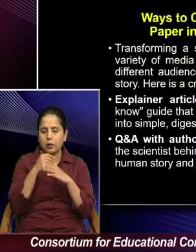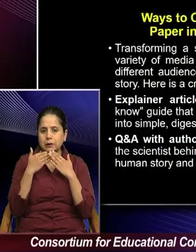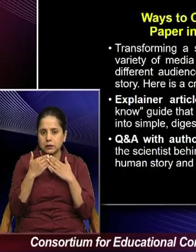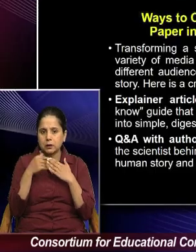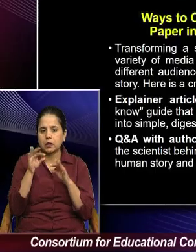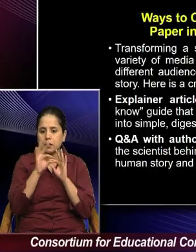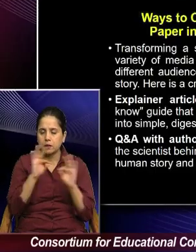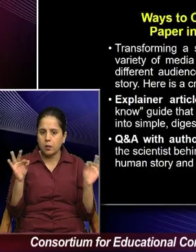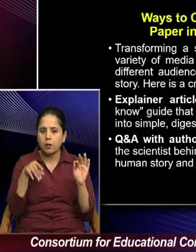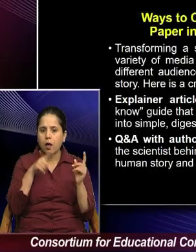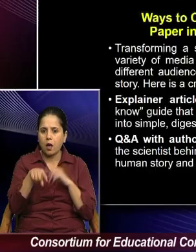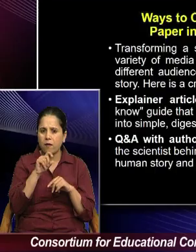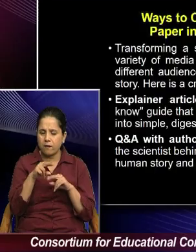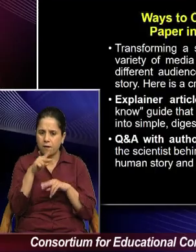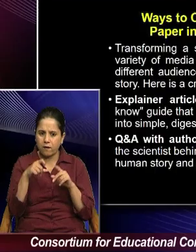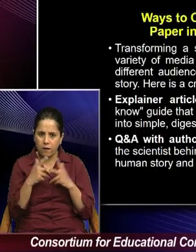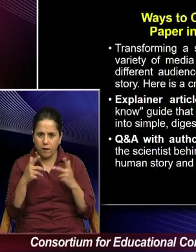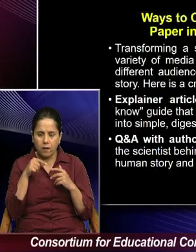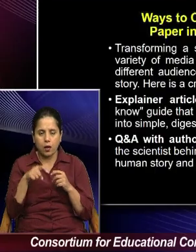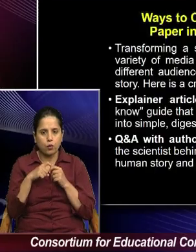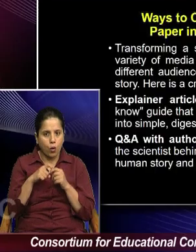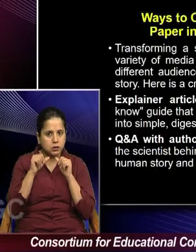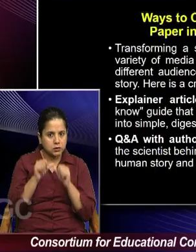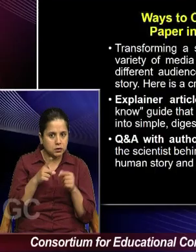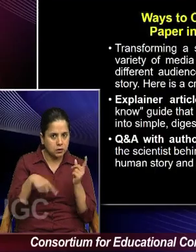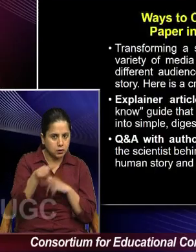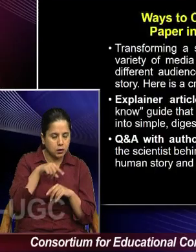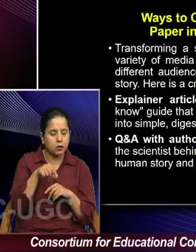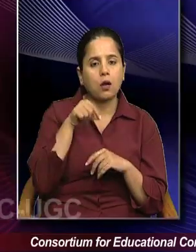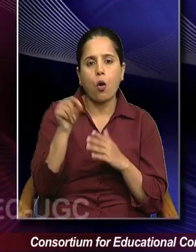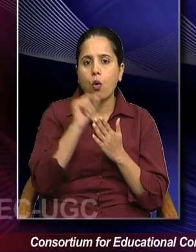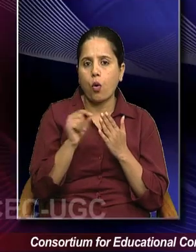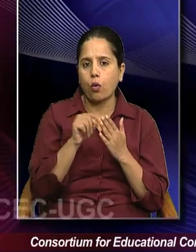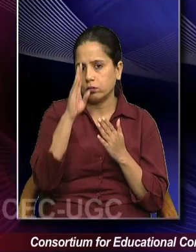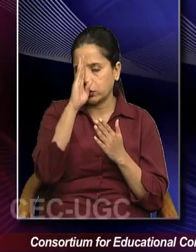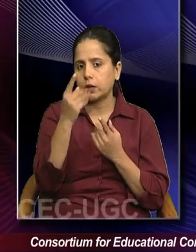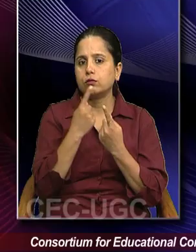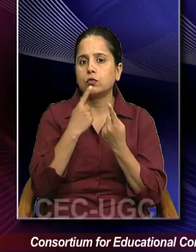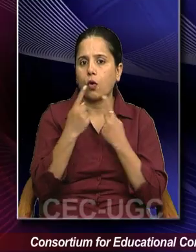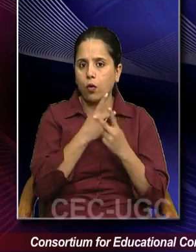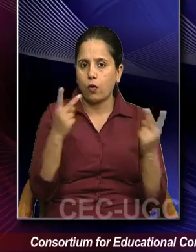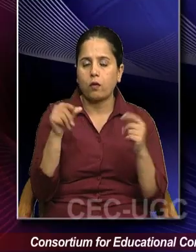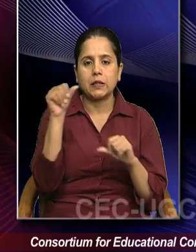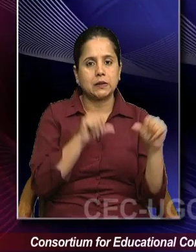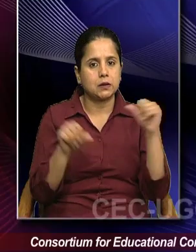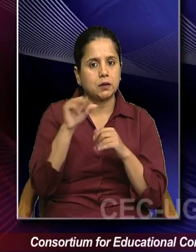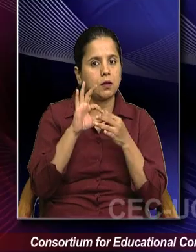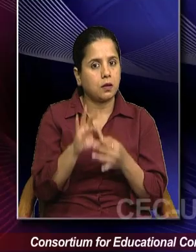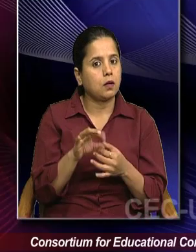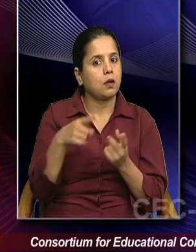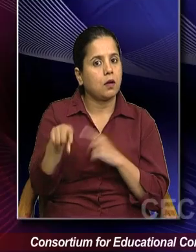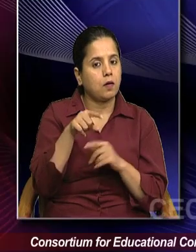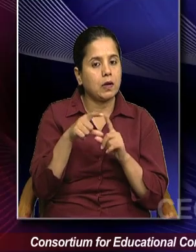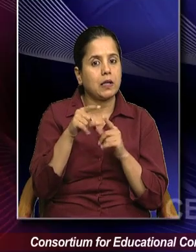simple digestible facts. Question answer with author, a direct conversation with the scientist behind the